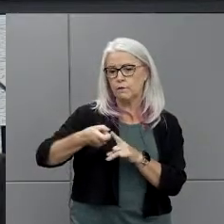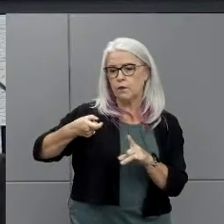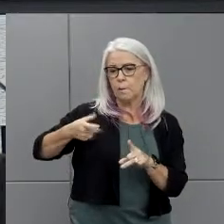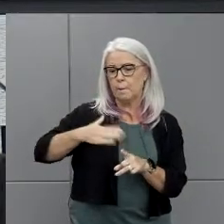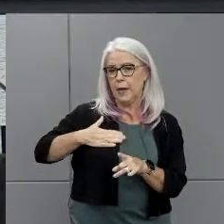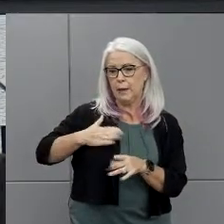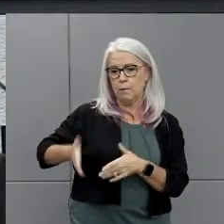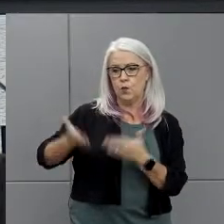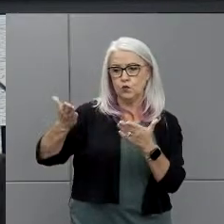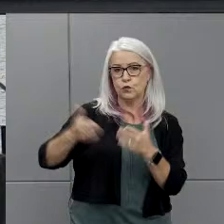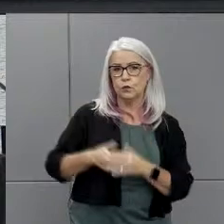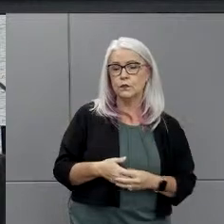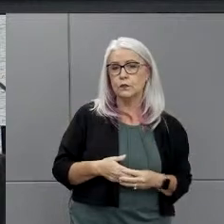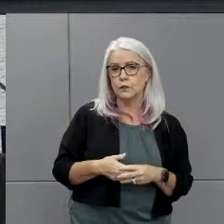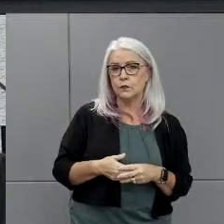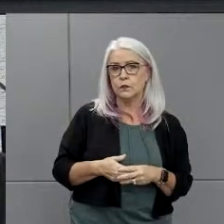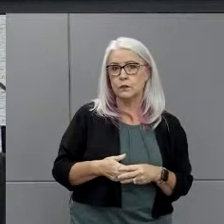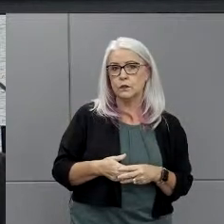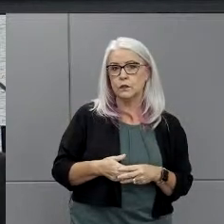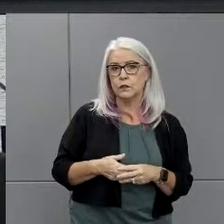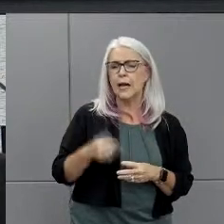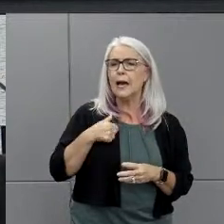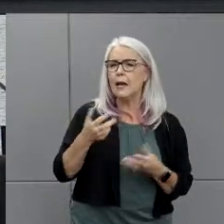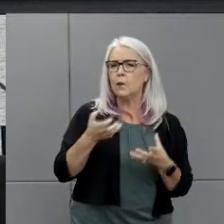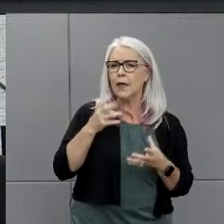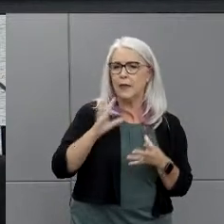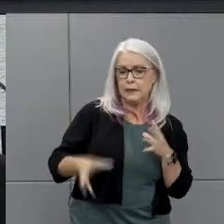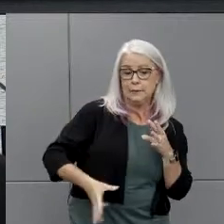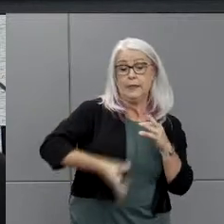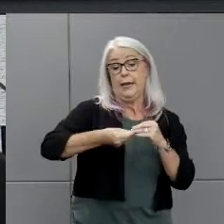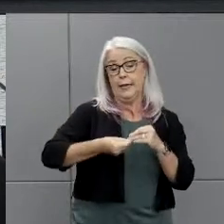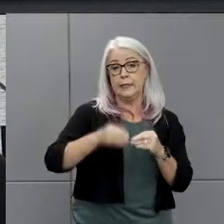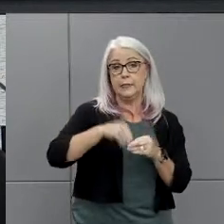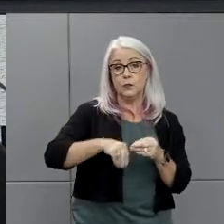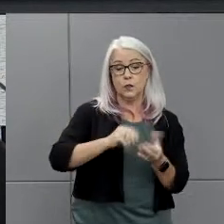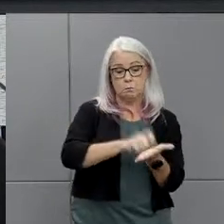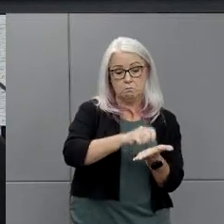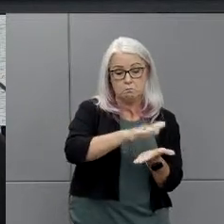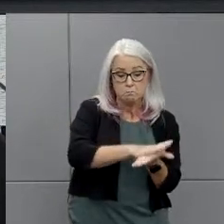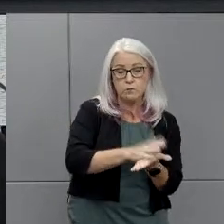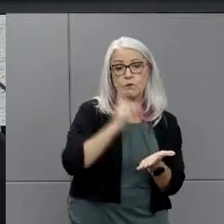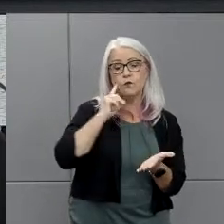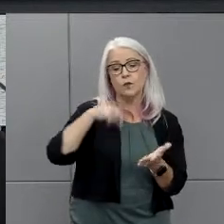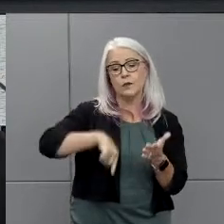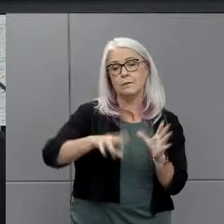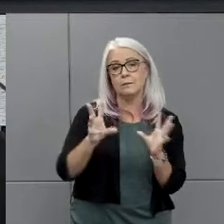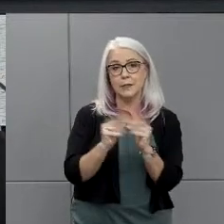motion. So I request that be added to the minutes of this meeting.